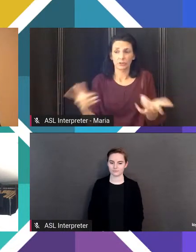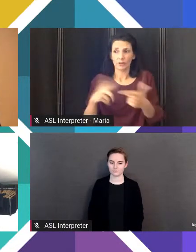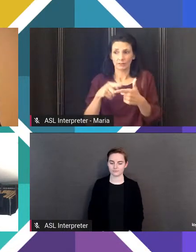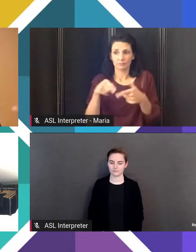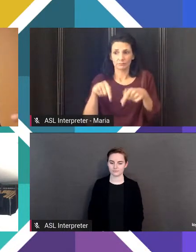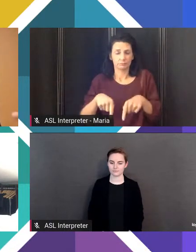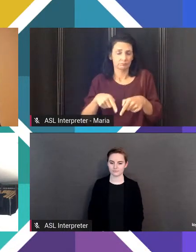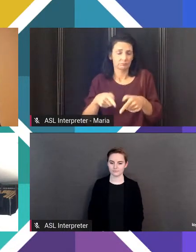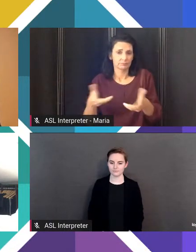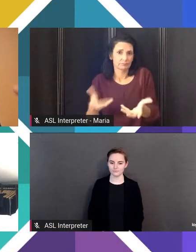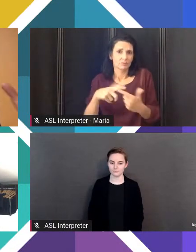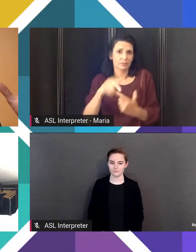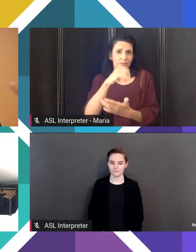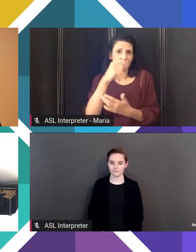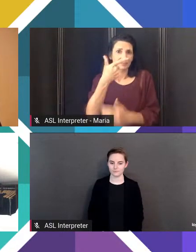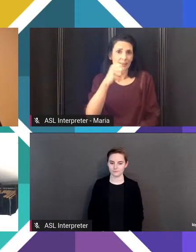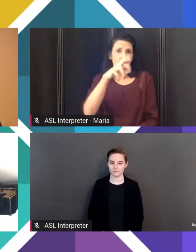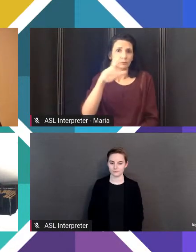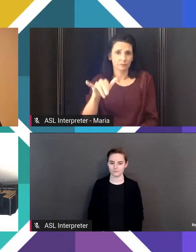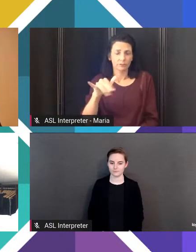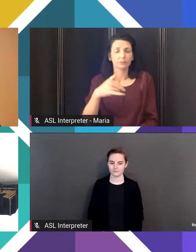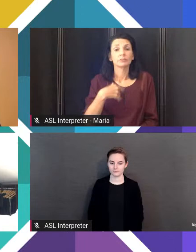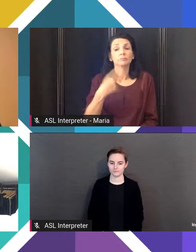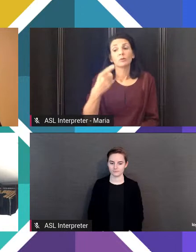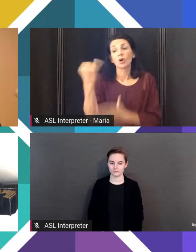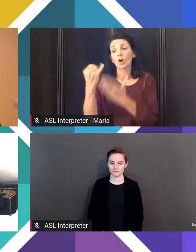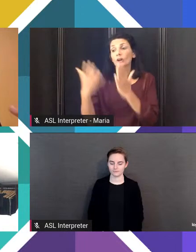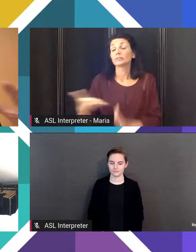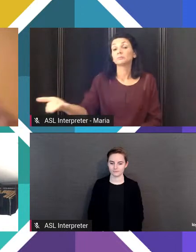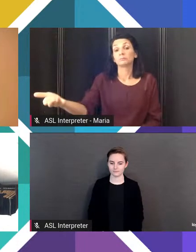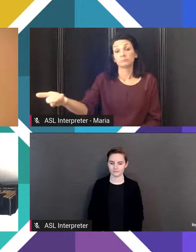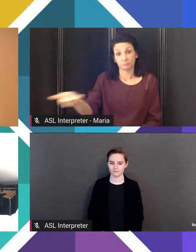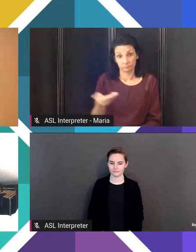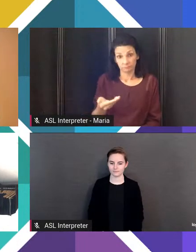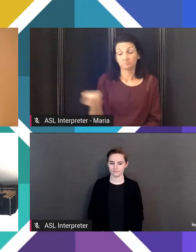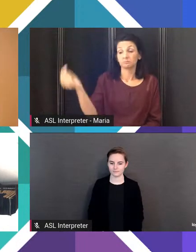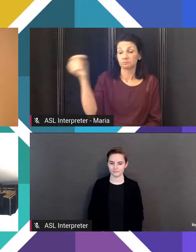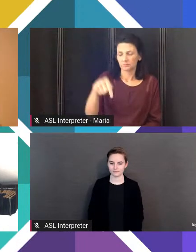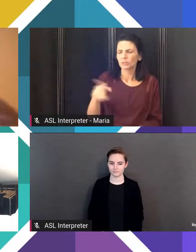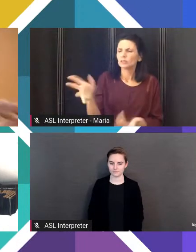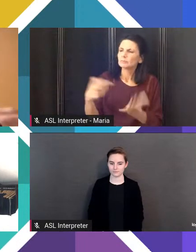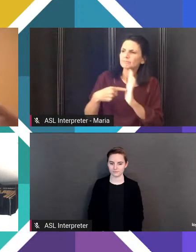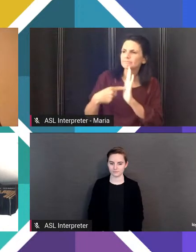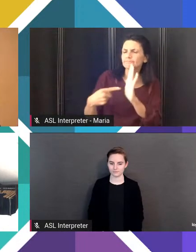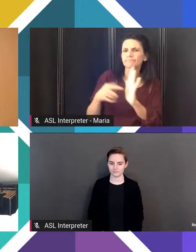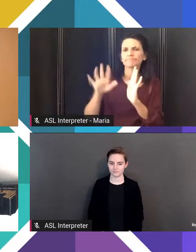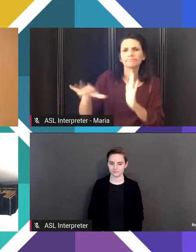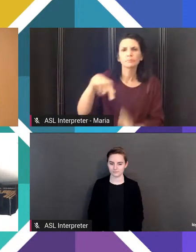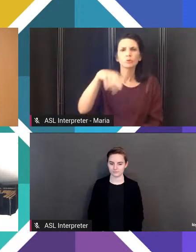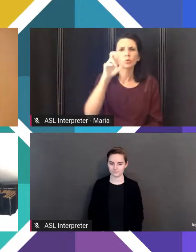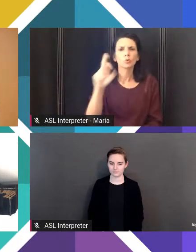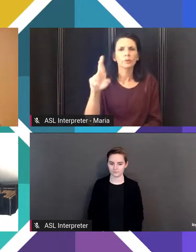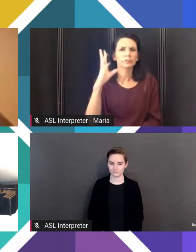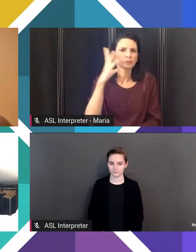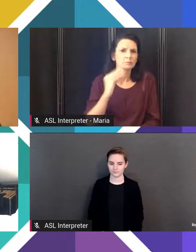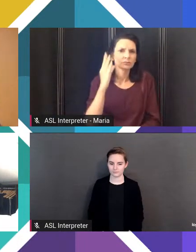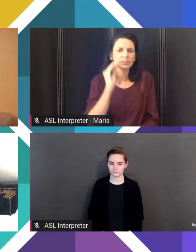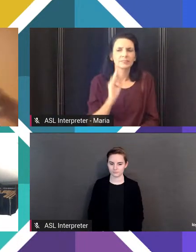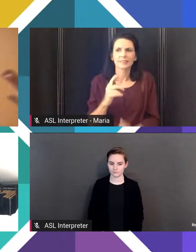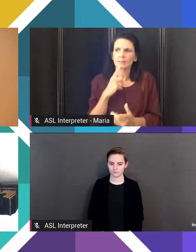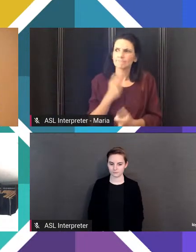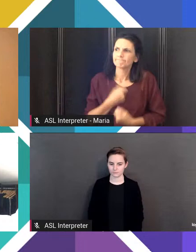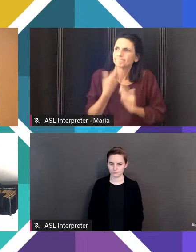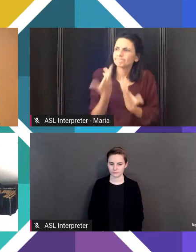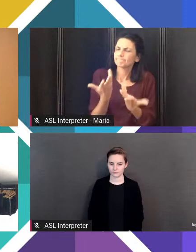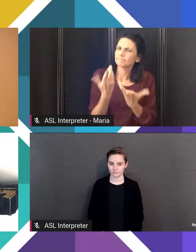when we have an artist come in, we have their work reflective of the queer experience and telling queer stories. So that's